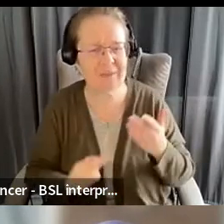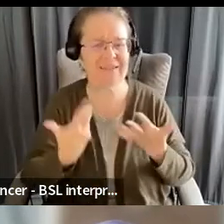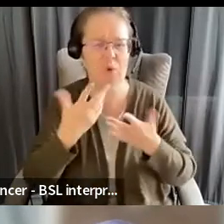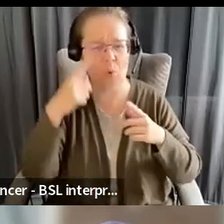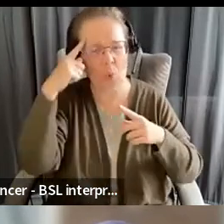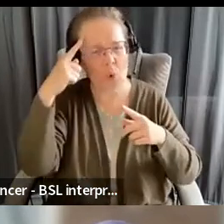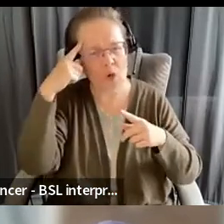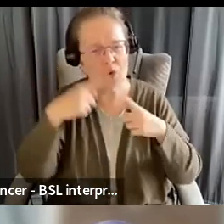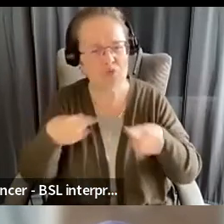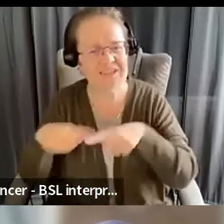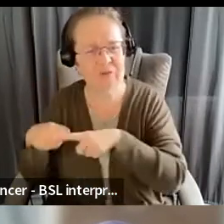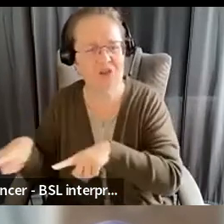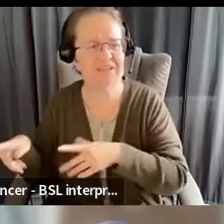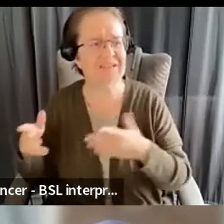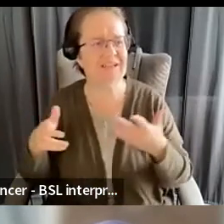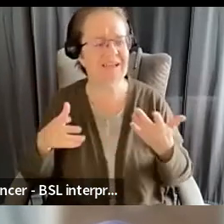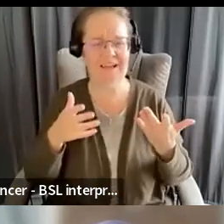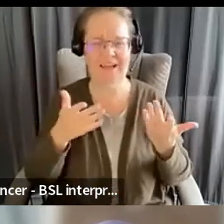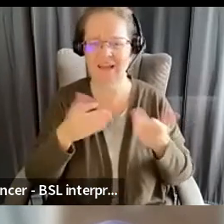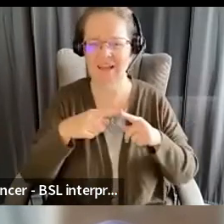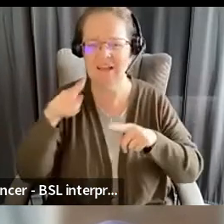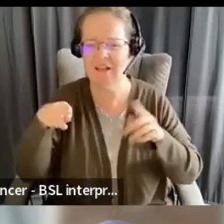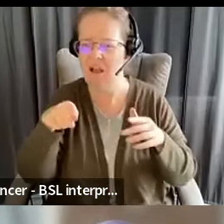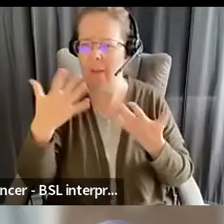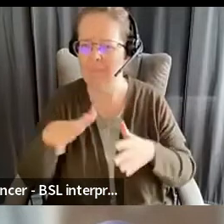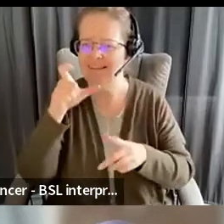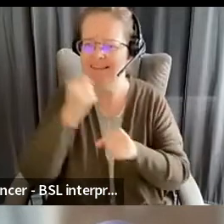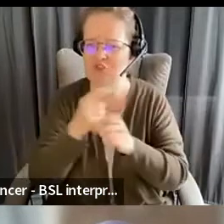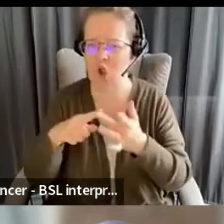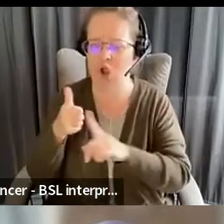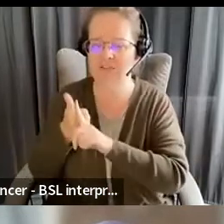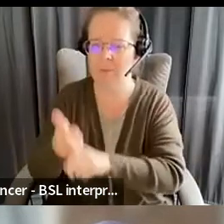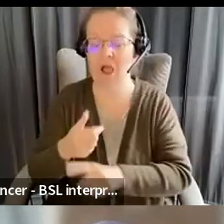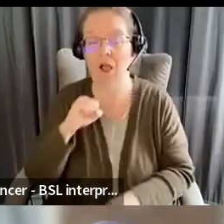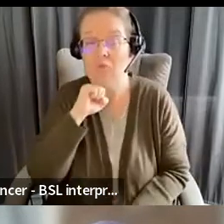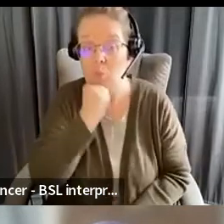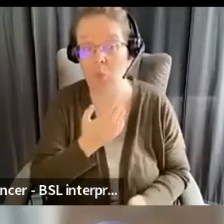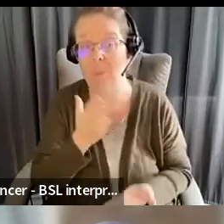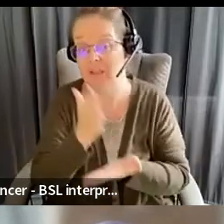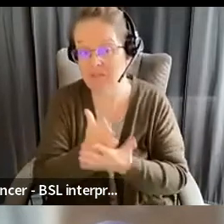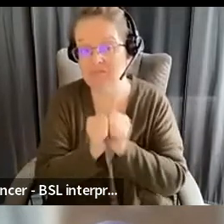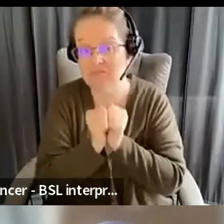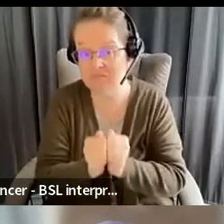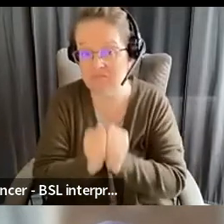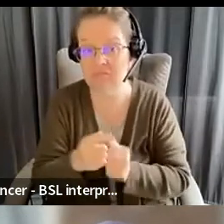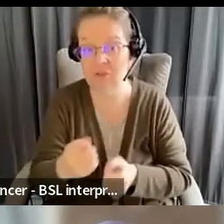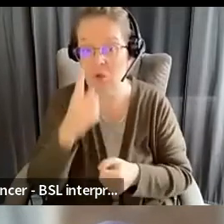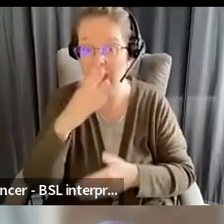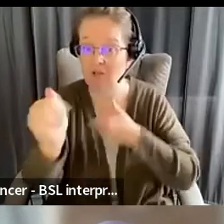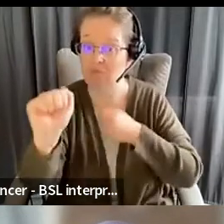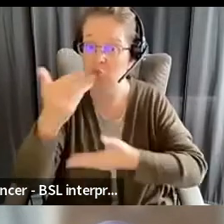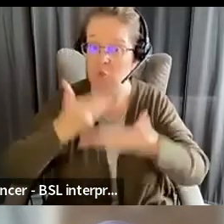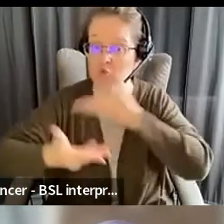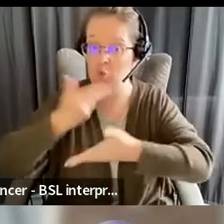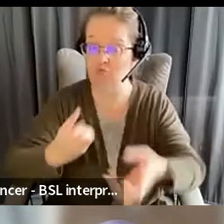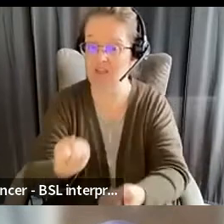neurodiversities, conditions that CGI have supported you with. And it'd be really great if you could share your stories and tell us a little bit more